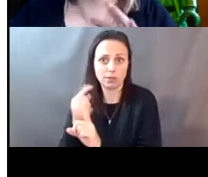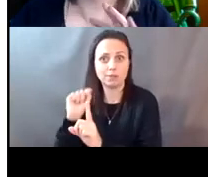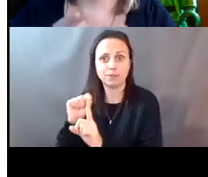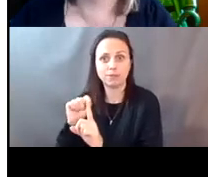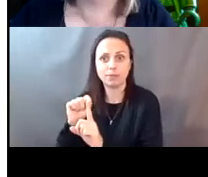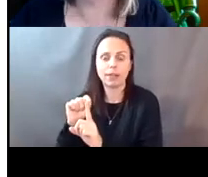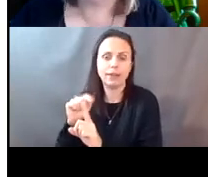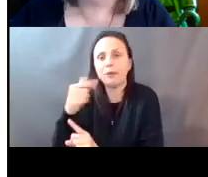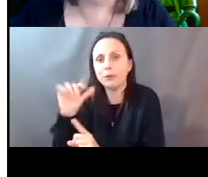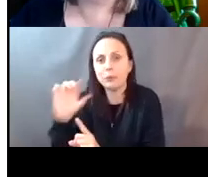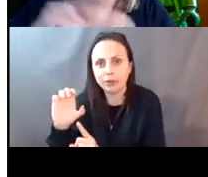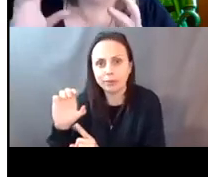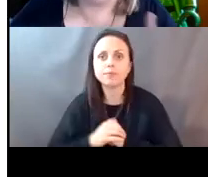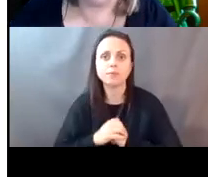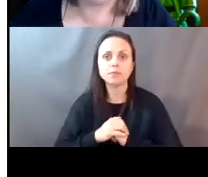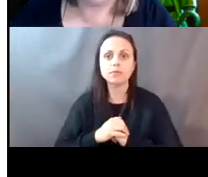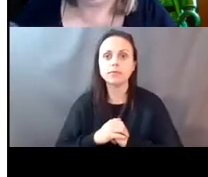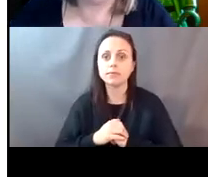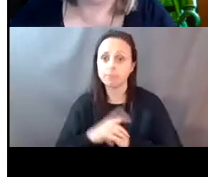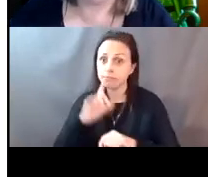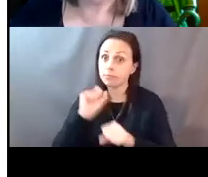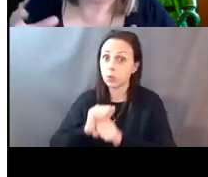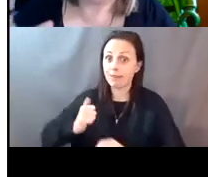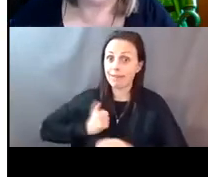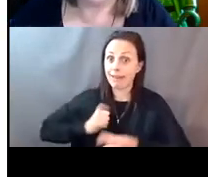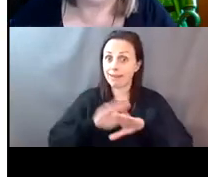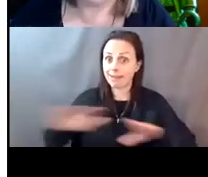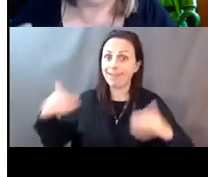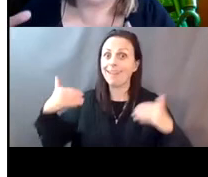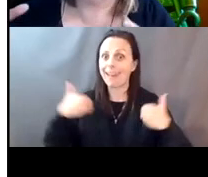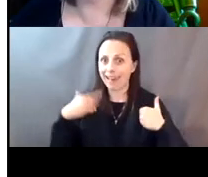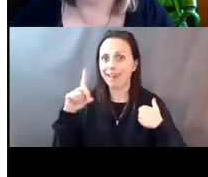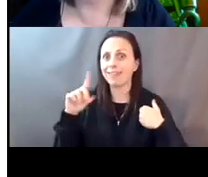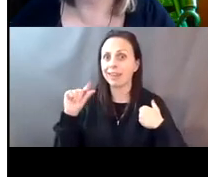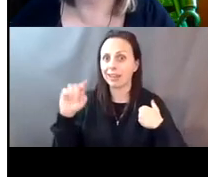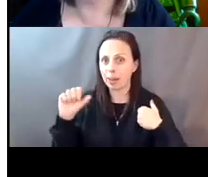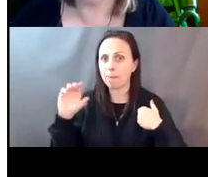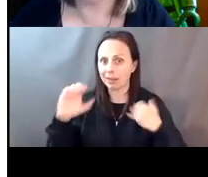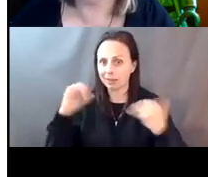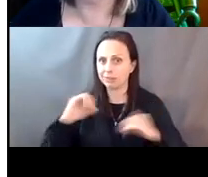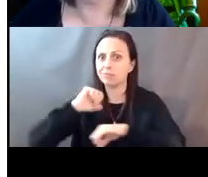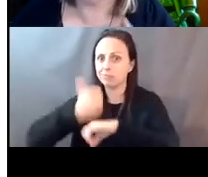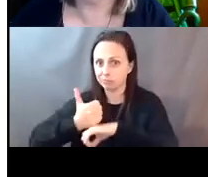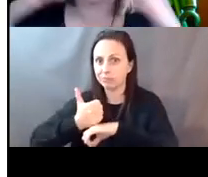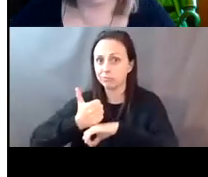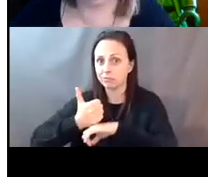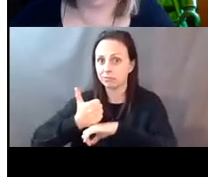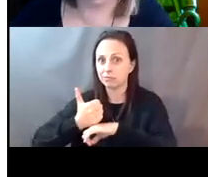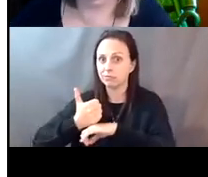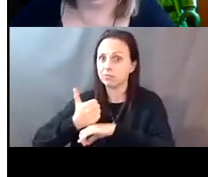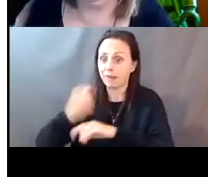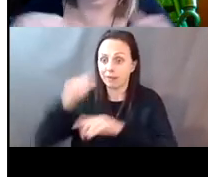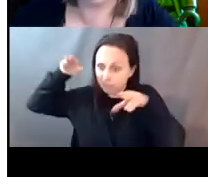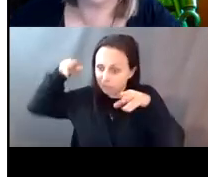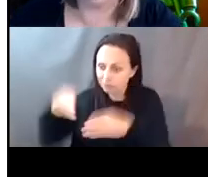not just Google. In fact, in Canada, there is a database being created that is just for the